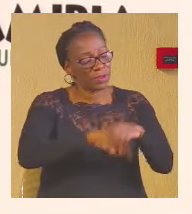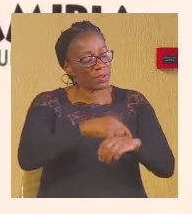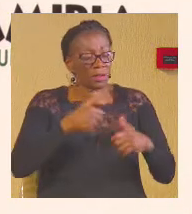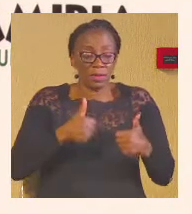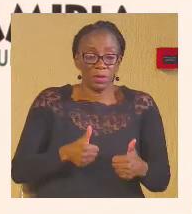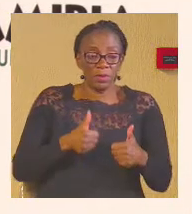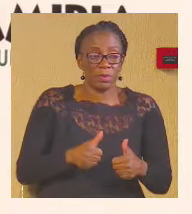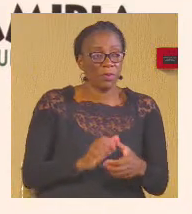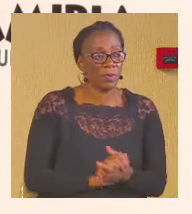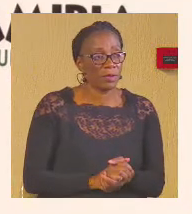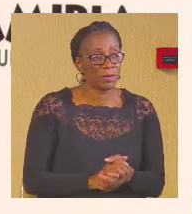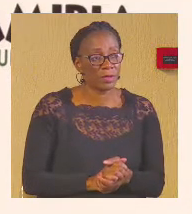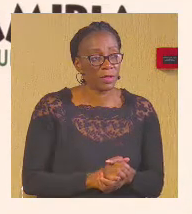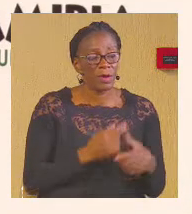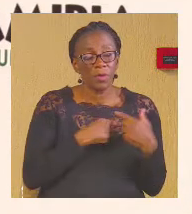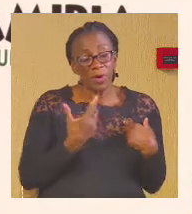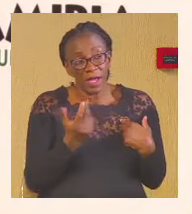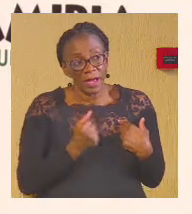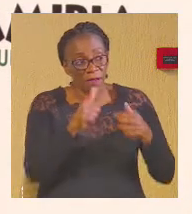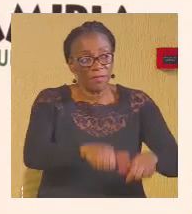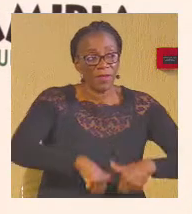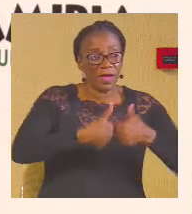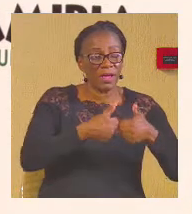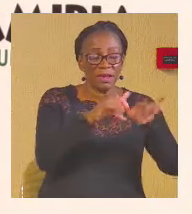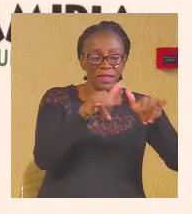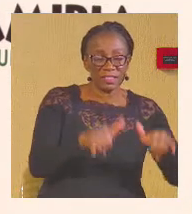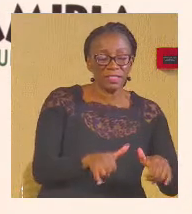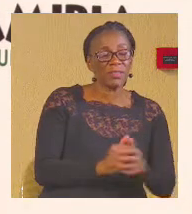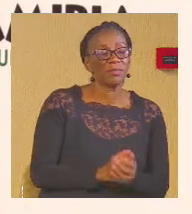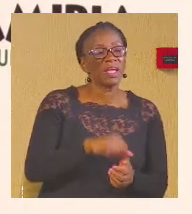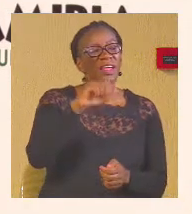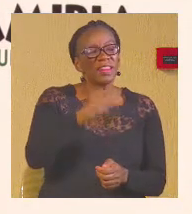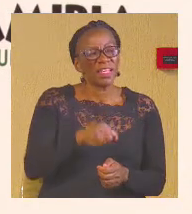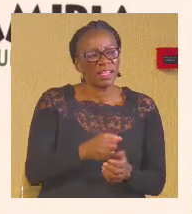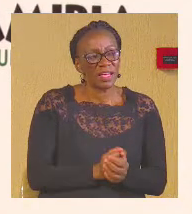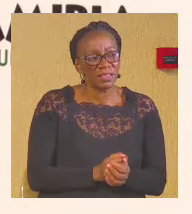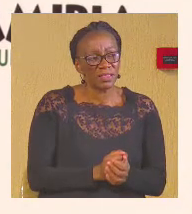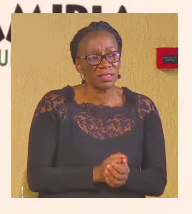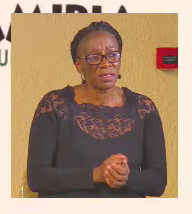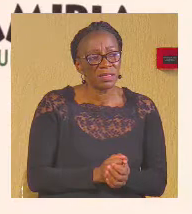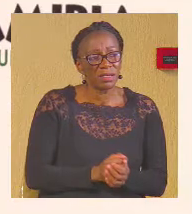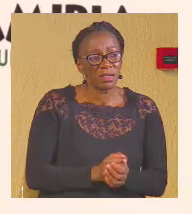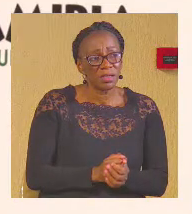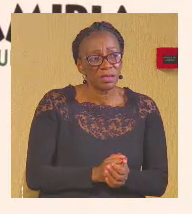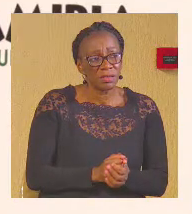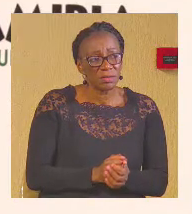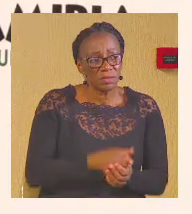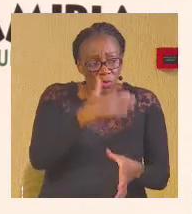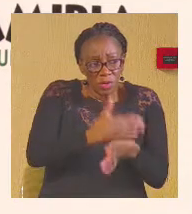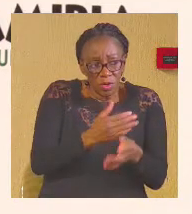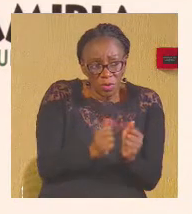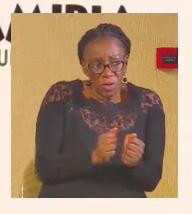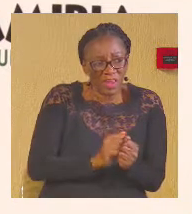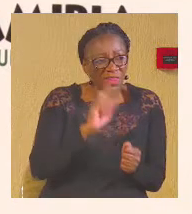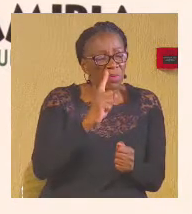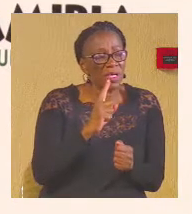have a public health system that is ready to accommodate what is coming, if it is going to come at all. So